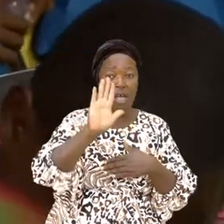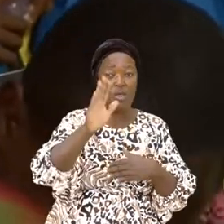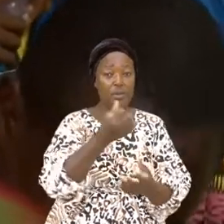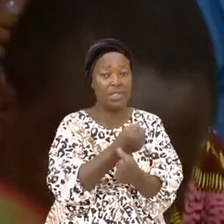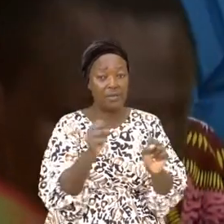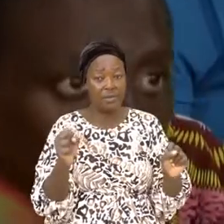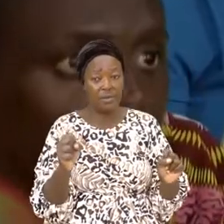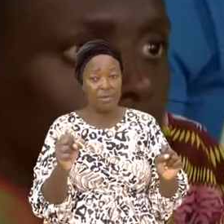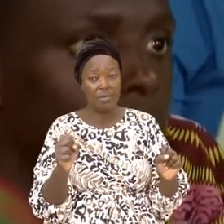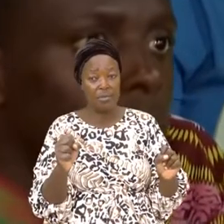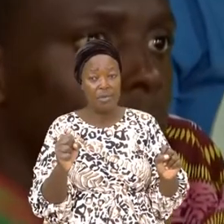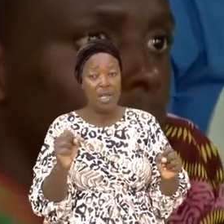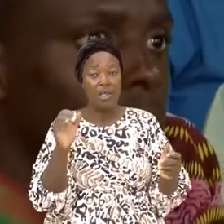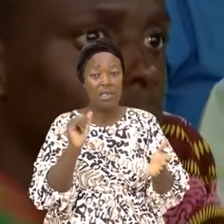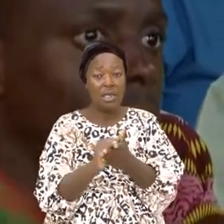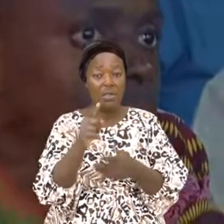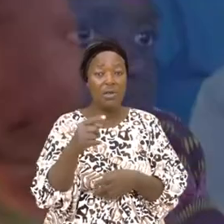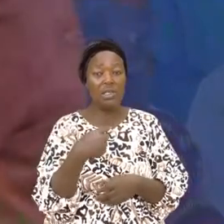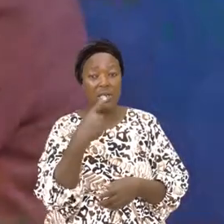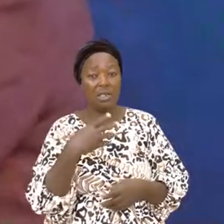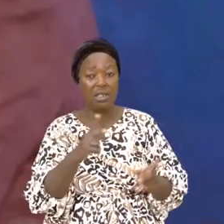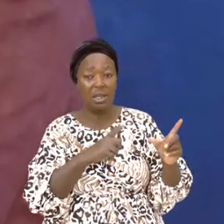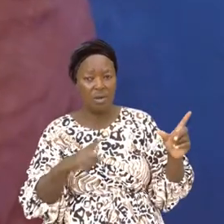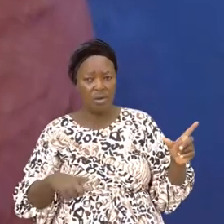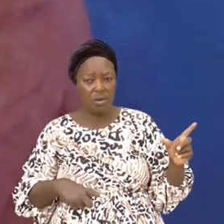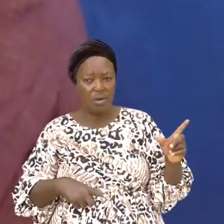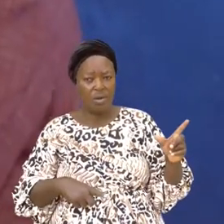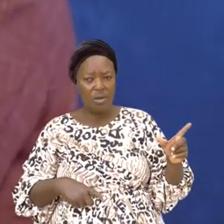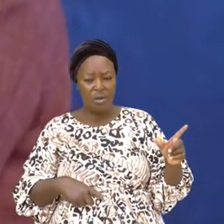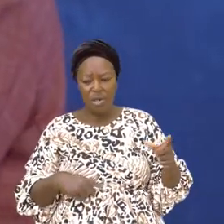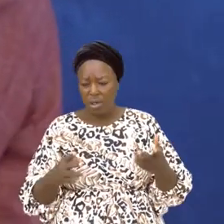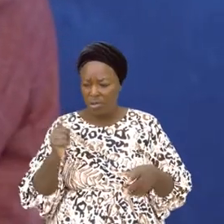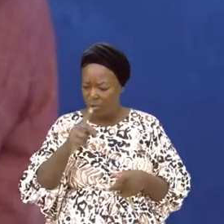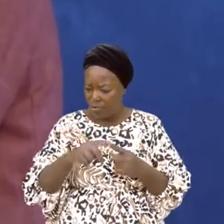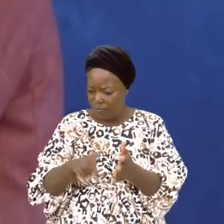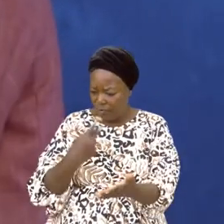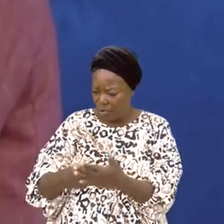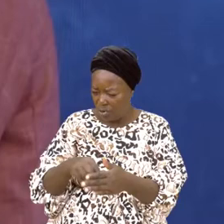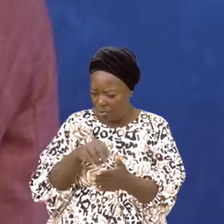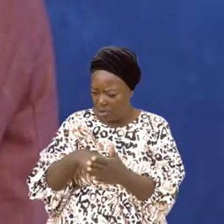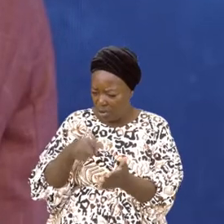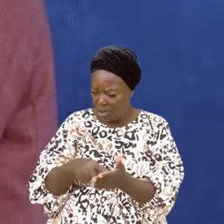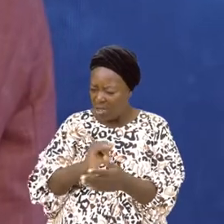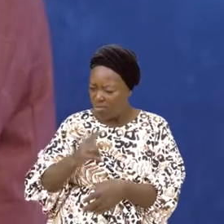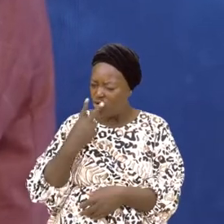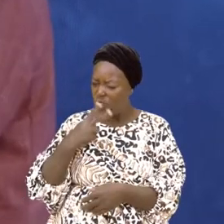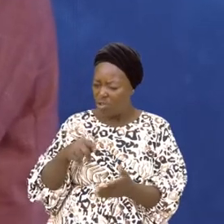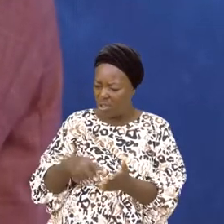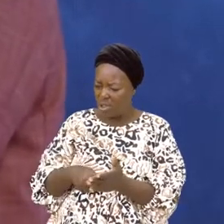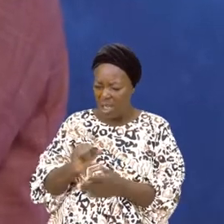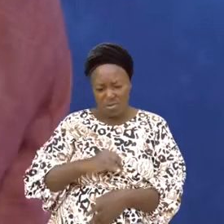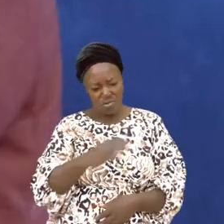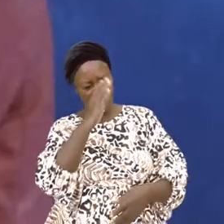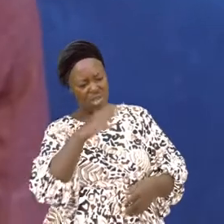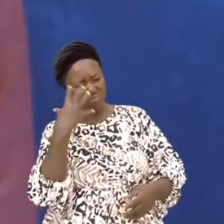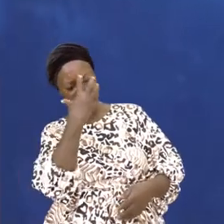salvation, that you are telling the Lord, I used to fall into that. I used to smoke that. I used to